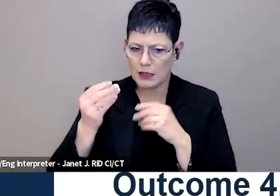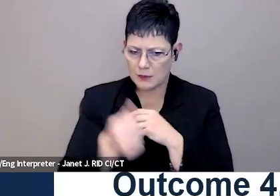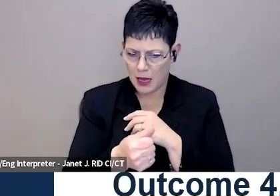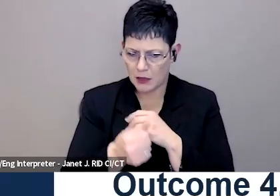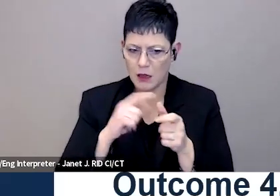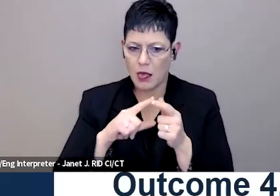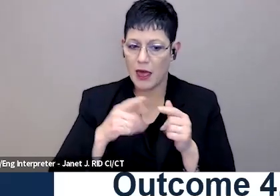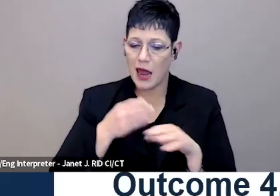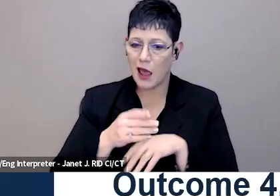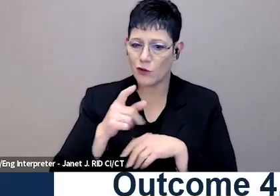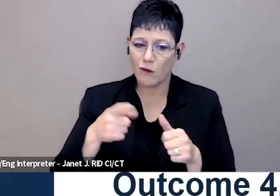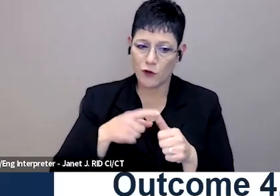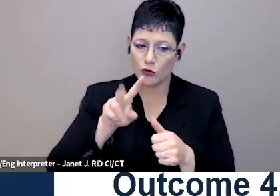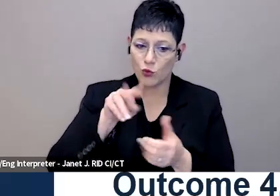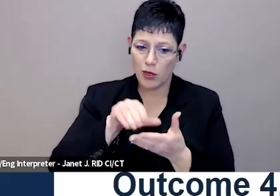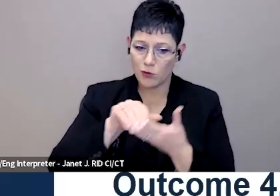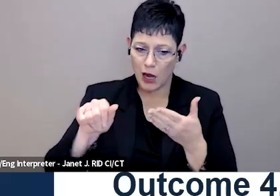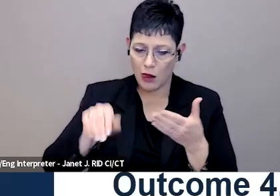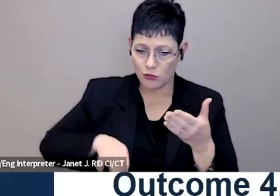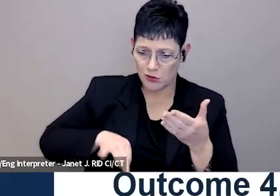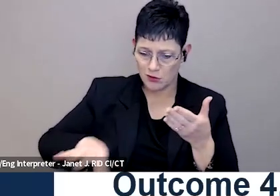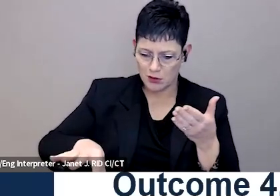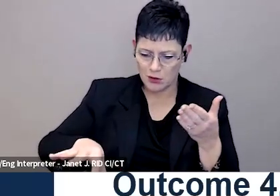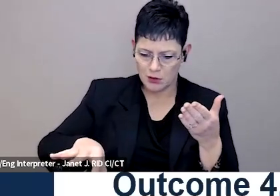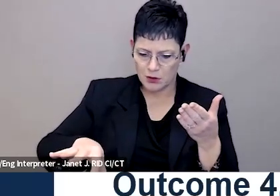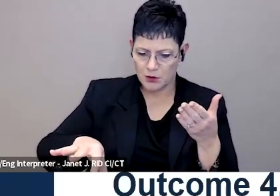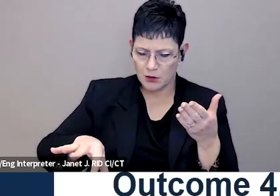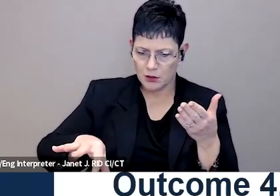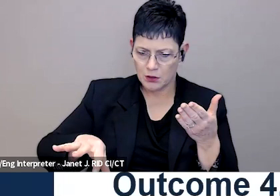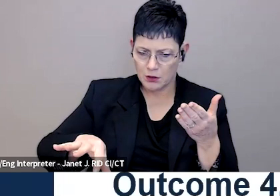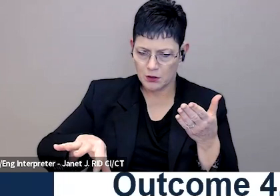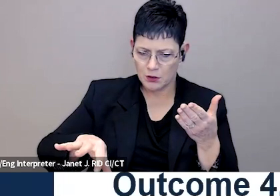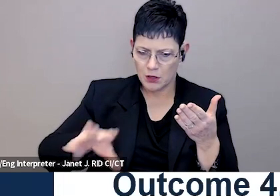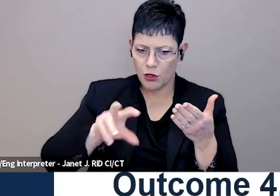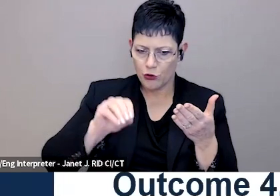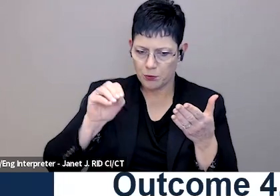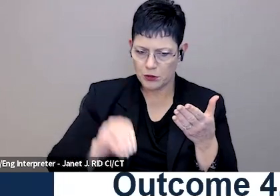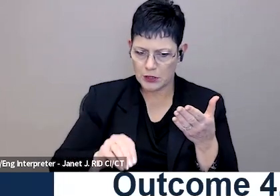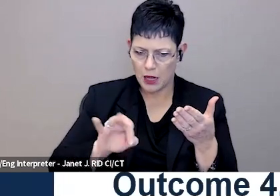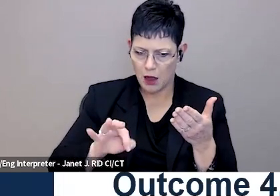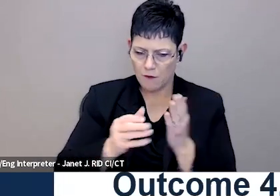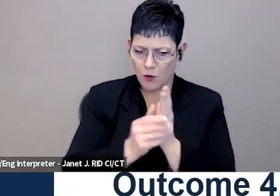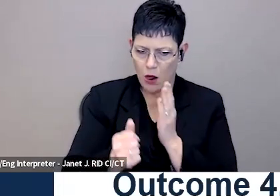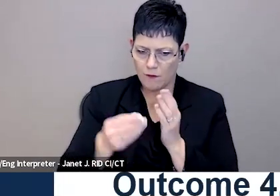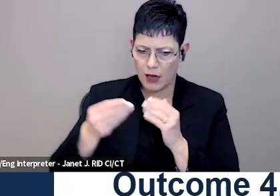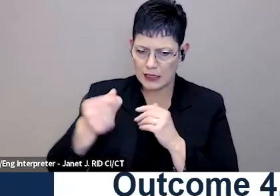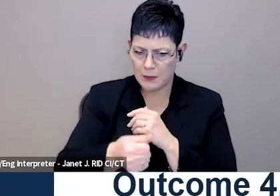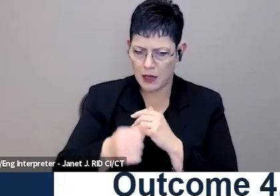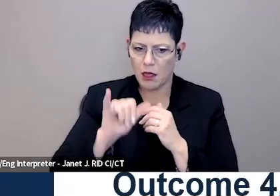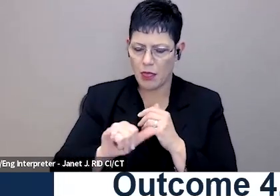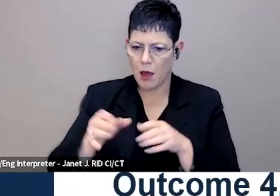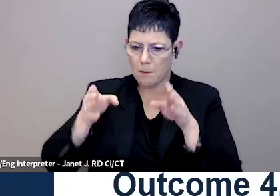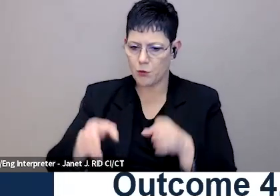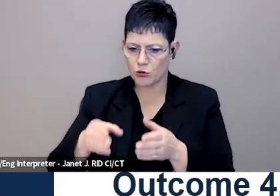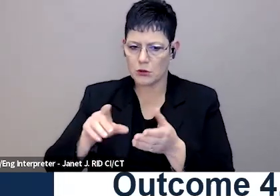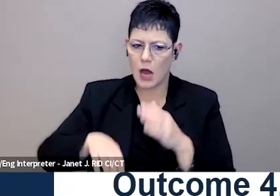paying the first $2,000 in qualified expenses out of pocket, the credit would be a 30% of qualified expenses that the caregiver pays,